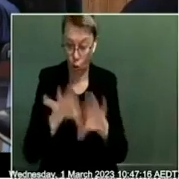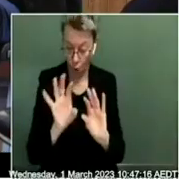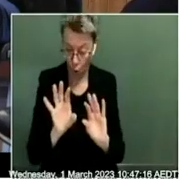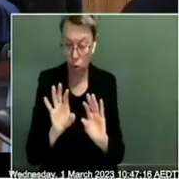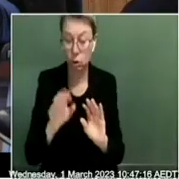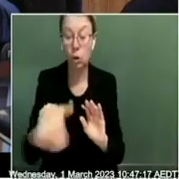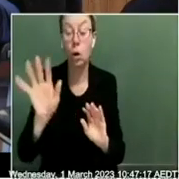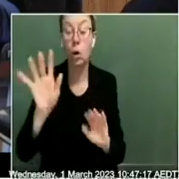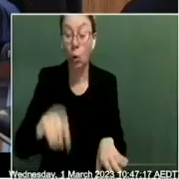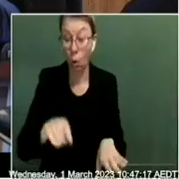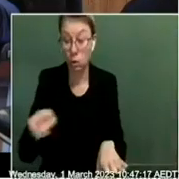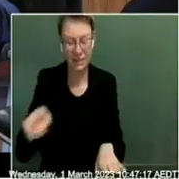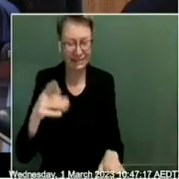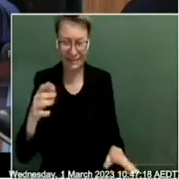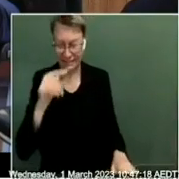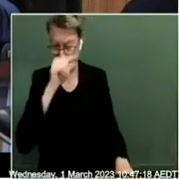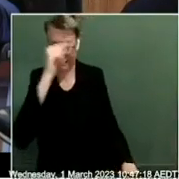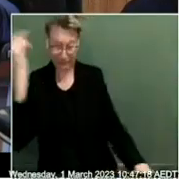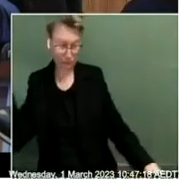they were already gone.